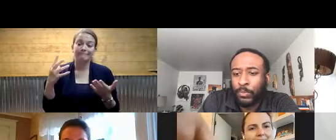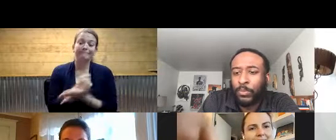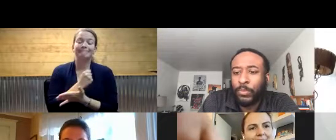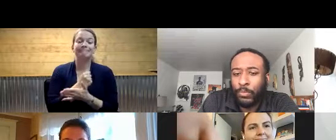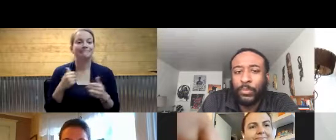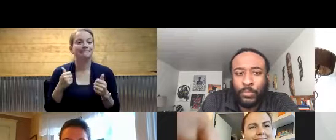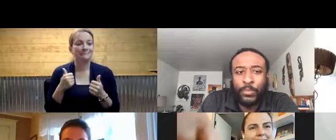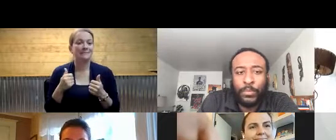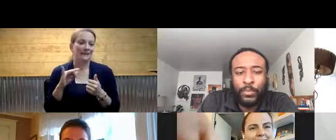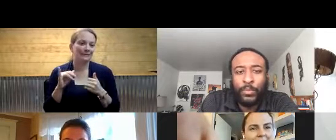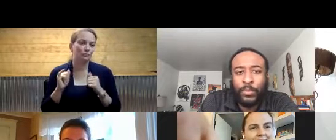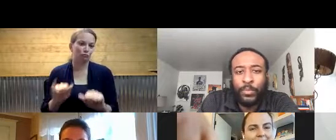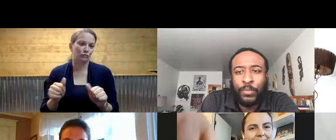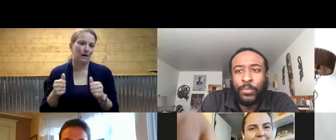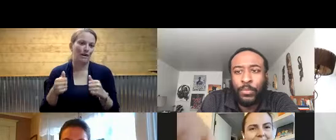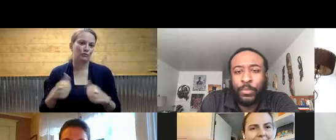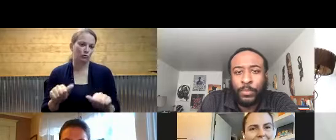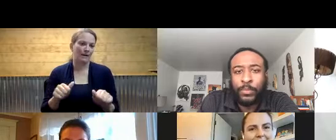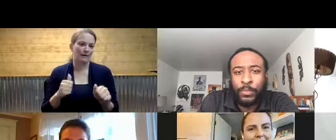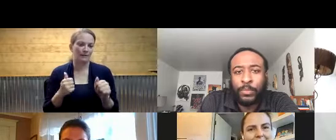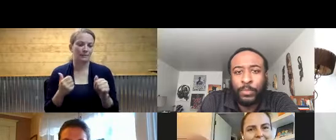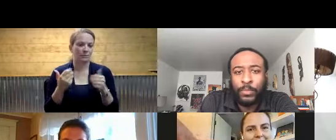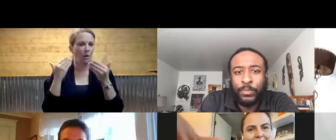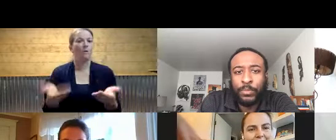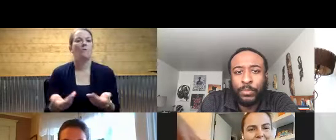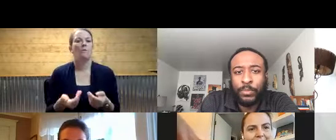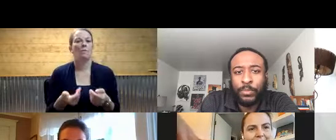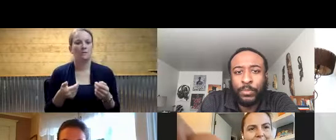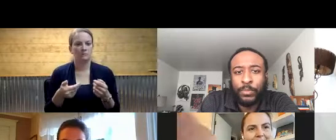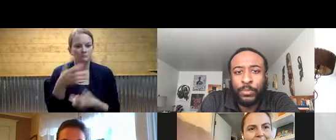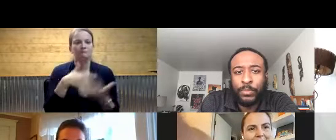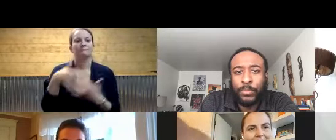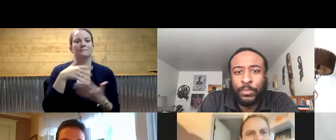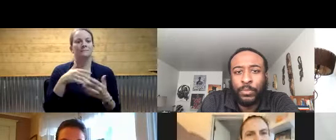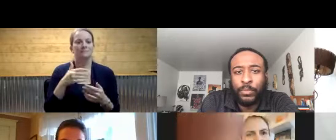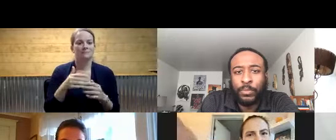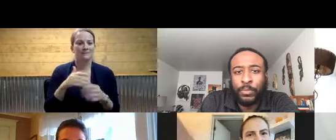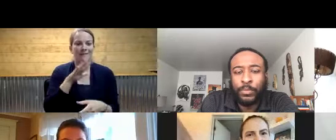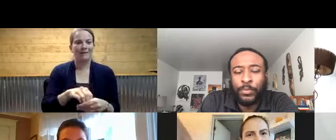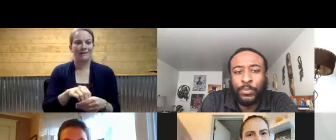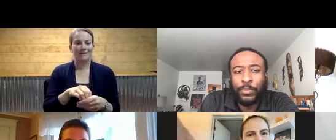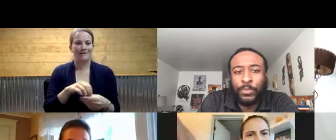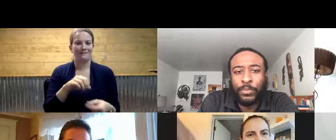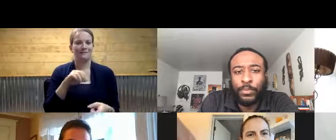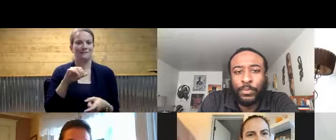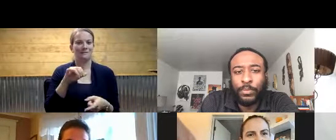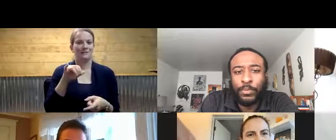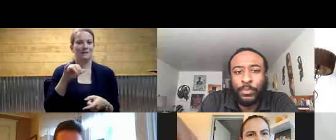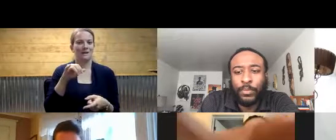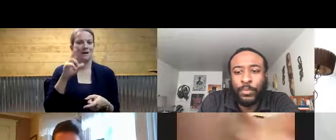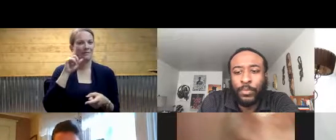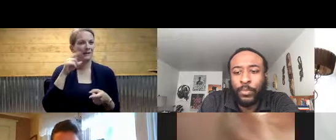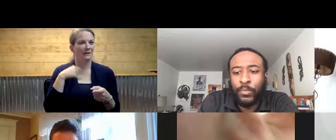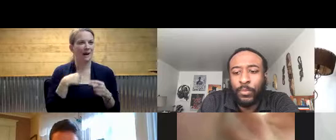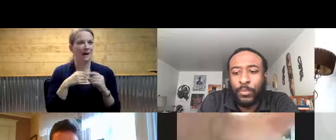try, if you actually go out there. uh, and that's really my, I think I sent the